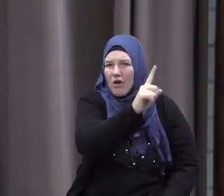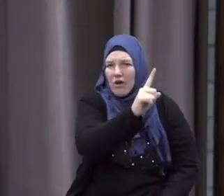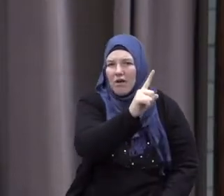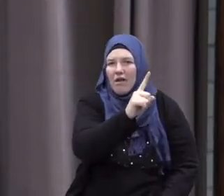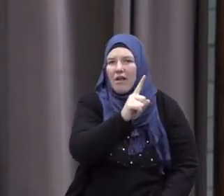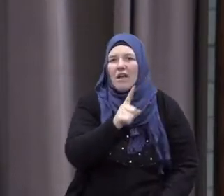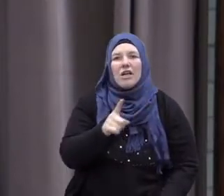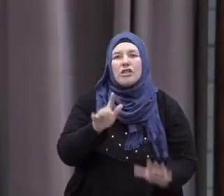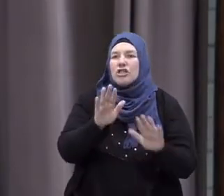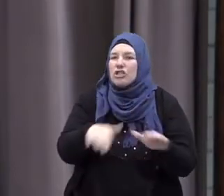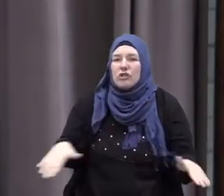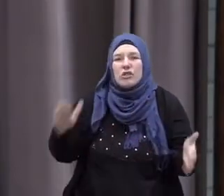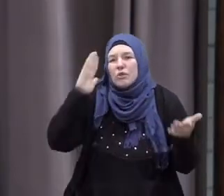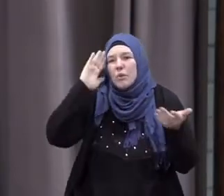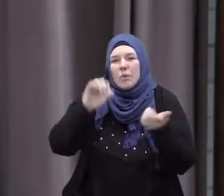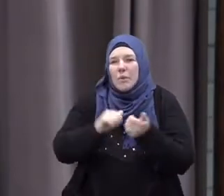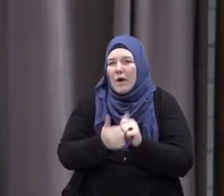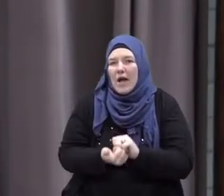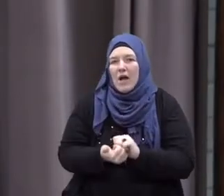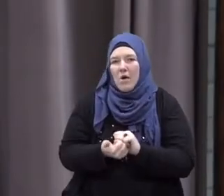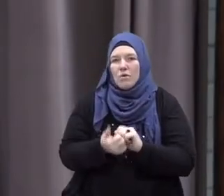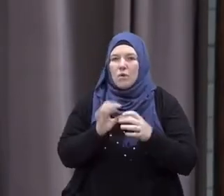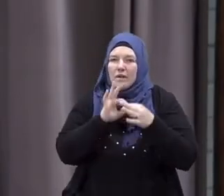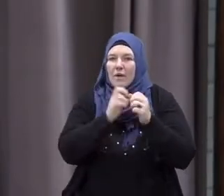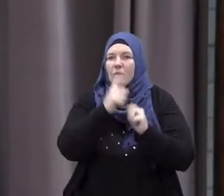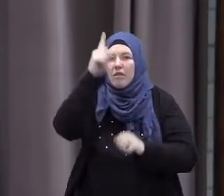are told to do what they are doing.